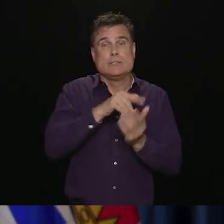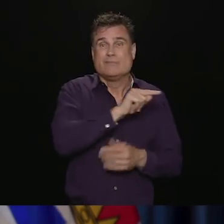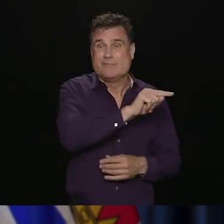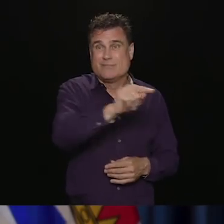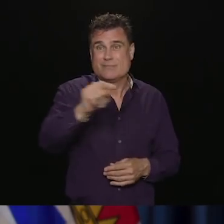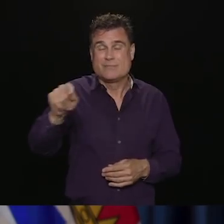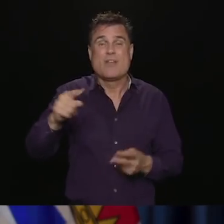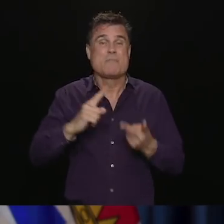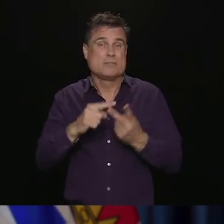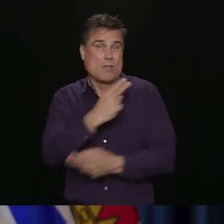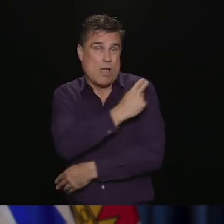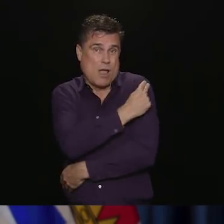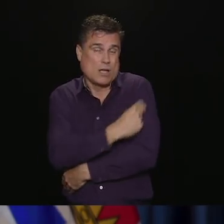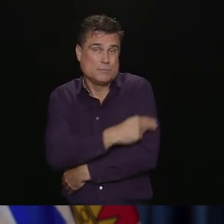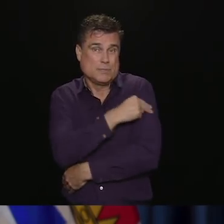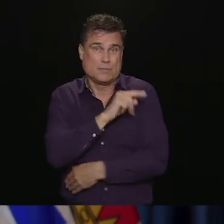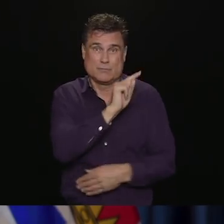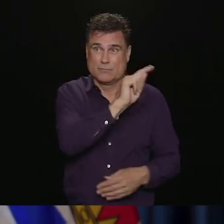would normally visit